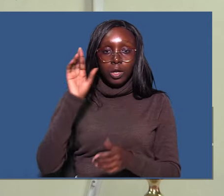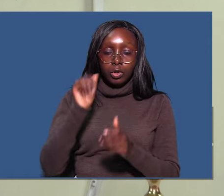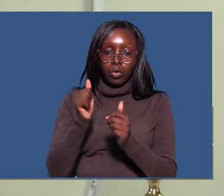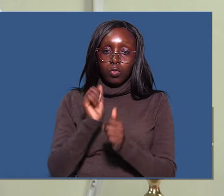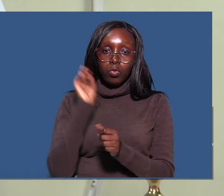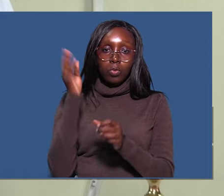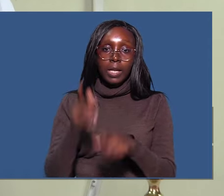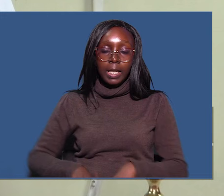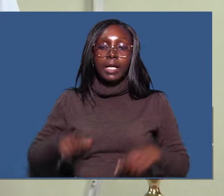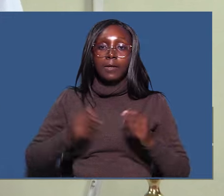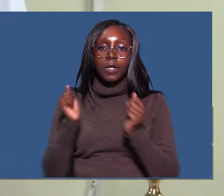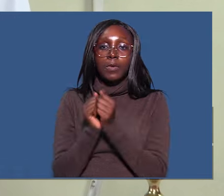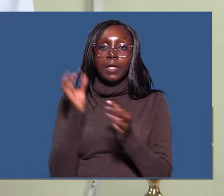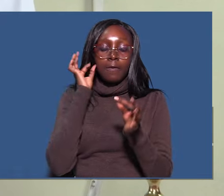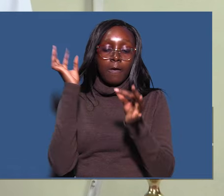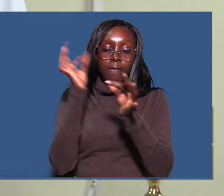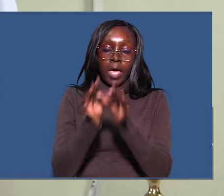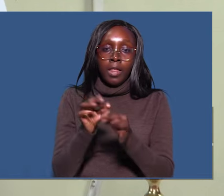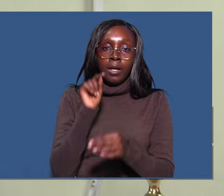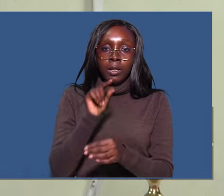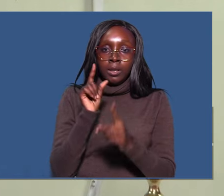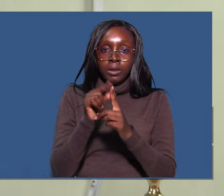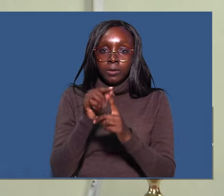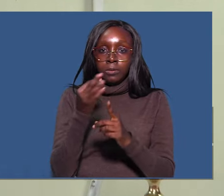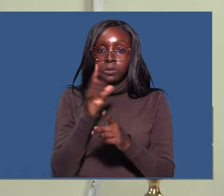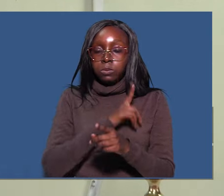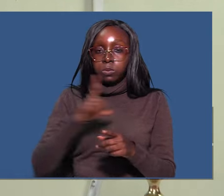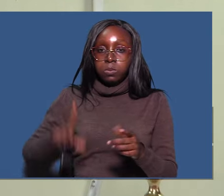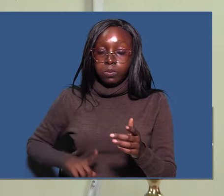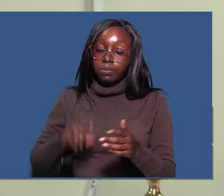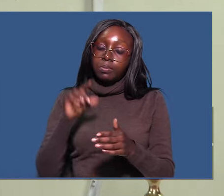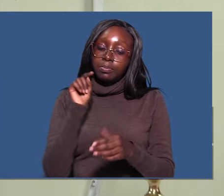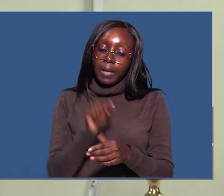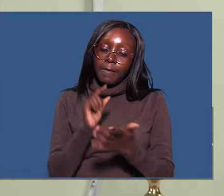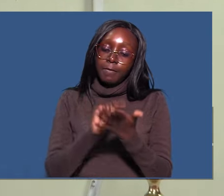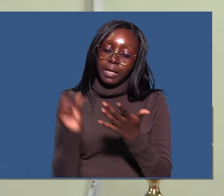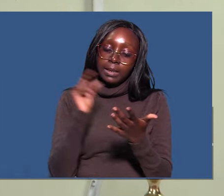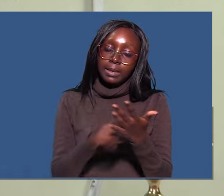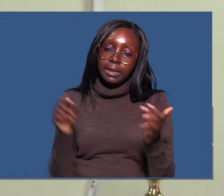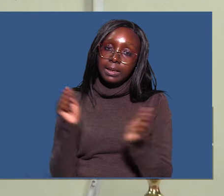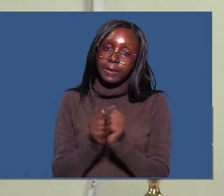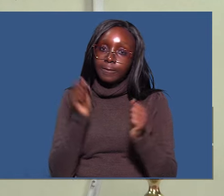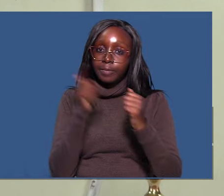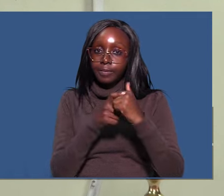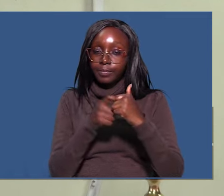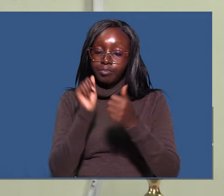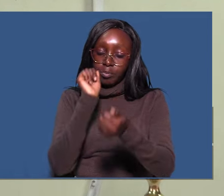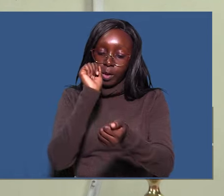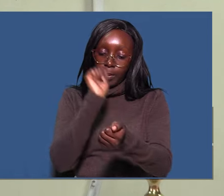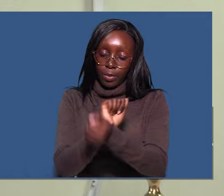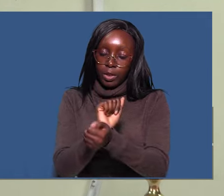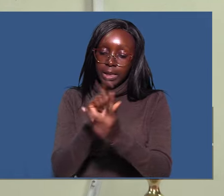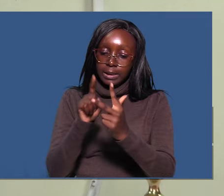this is the word of God. In this verse 16, Apostle Paul opens with a